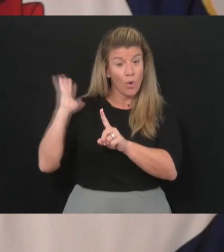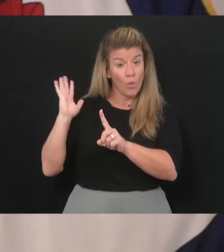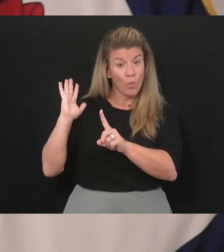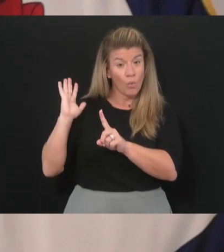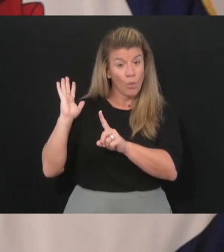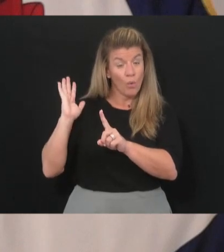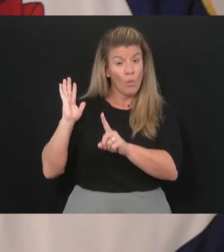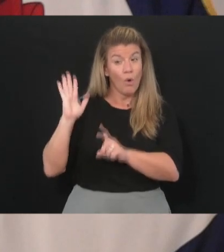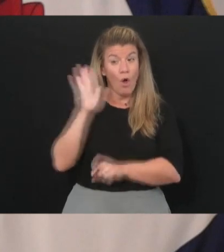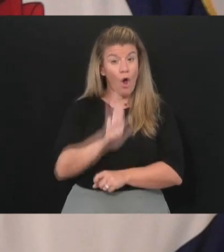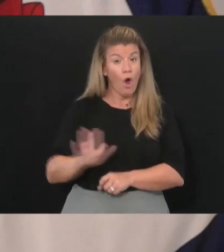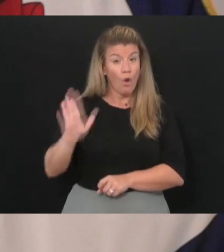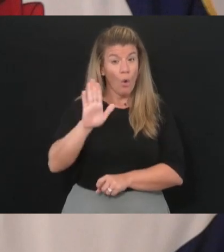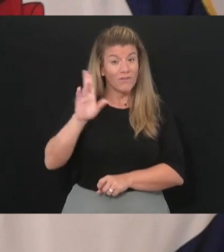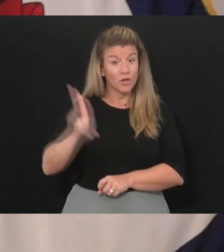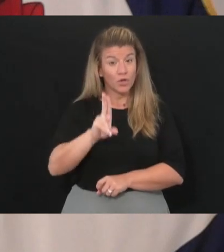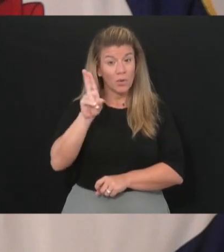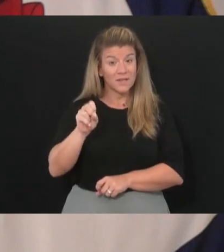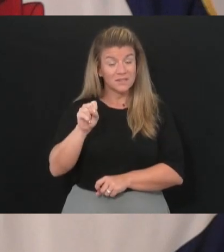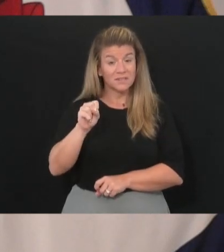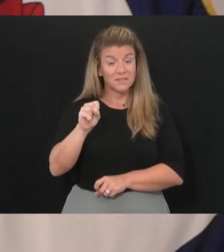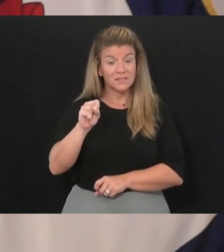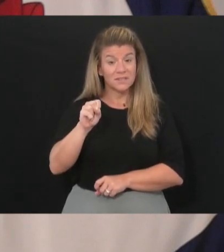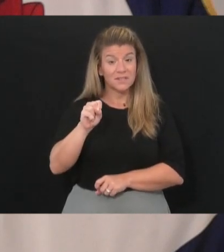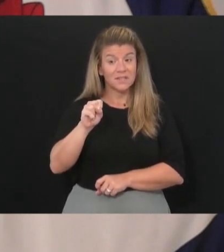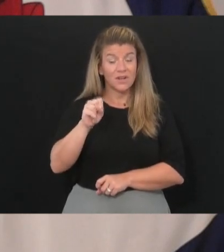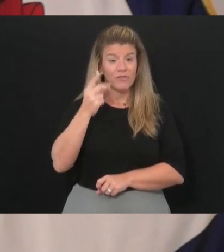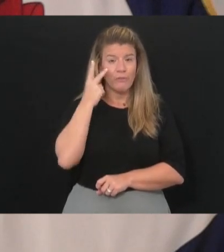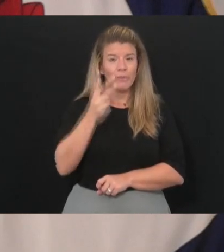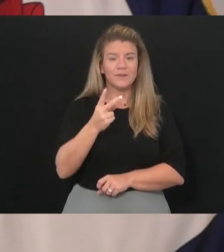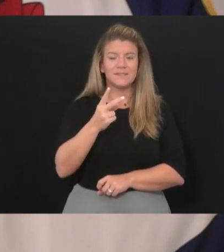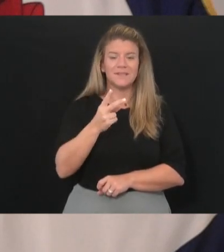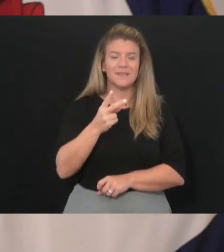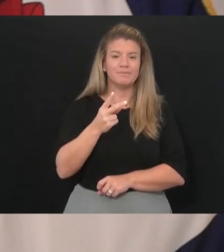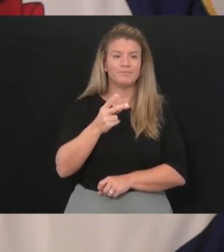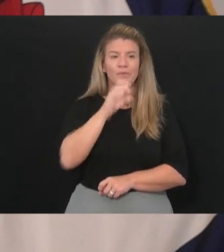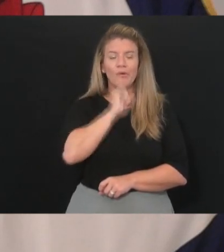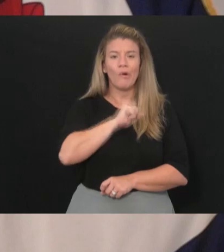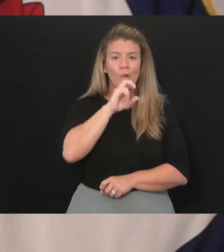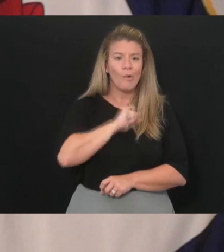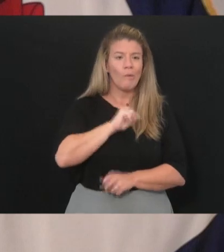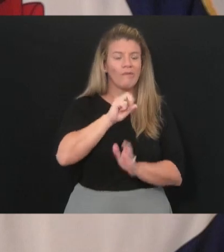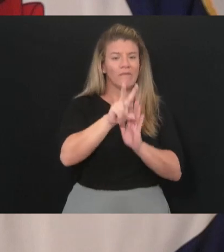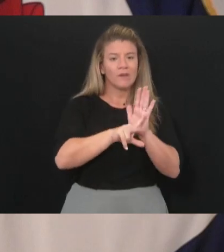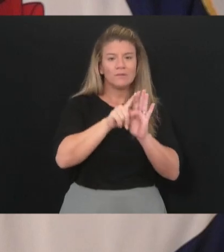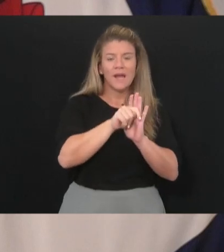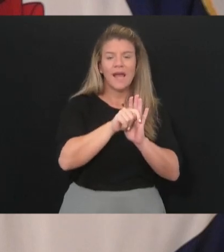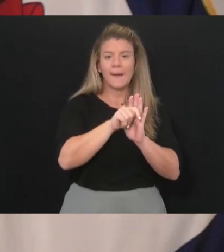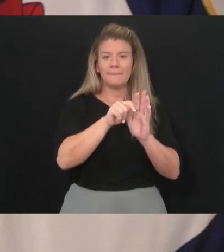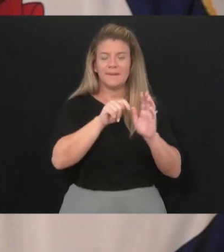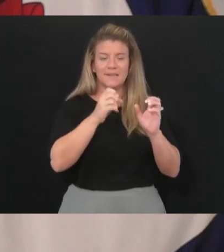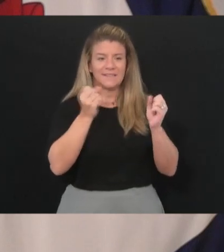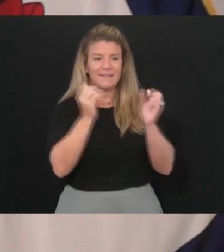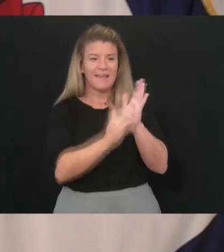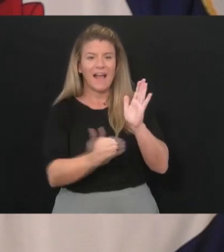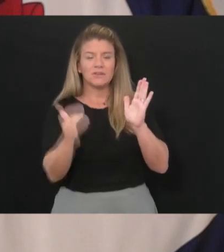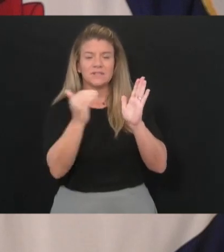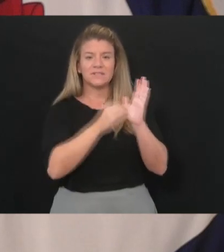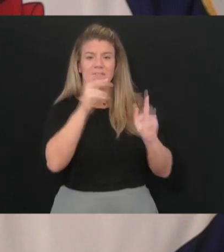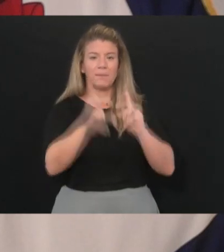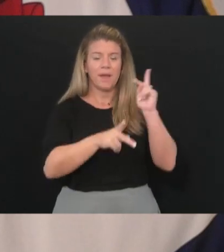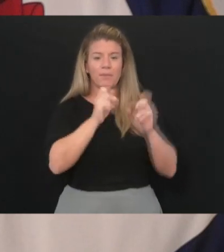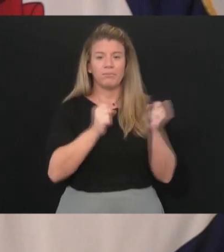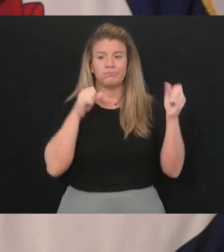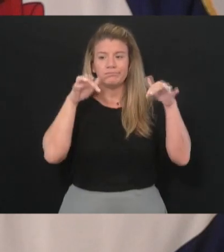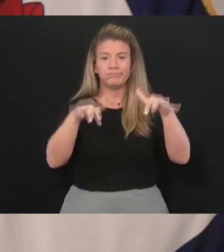the U.S., we see old clips and we see thousands of people piled upon each